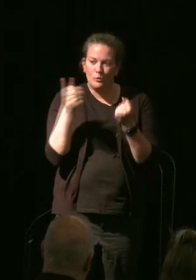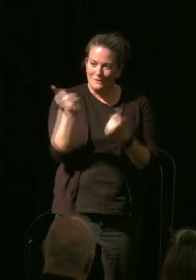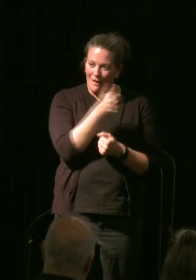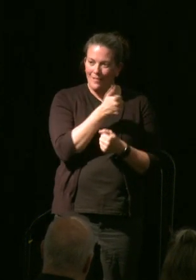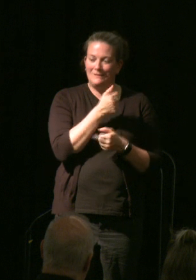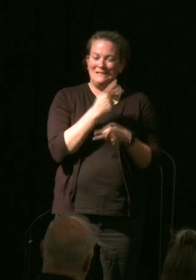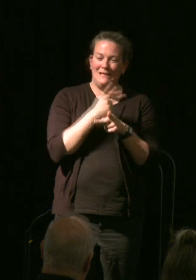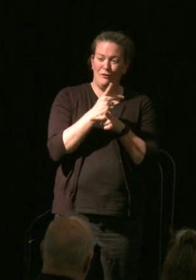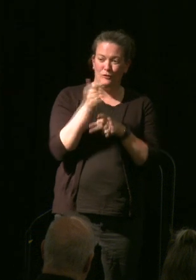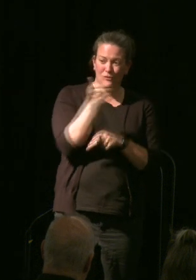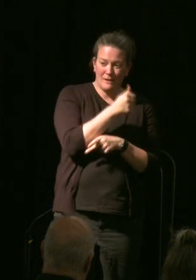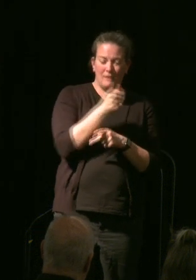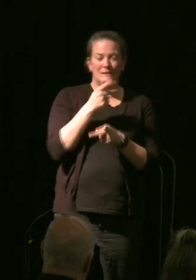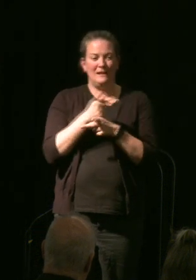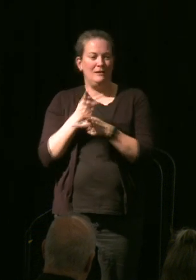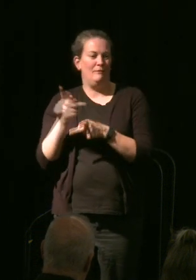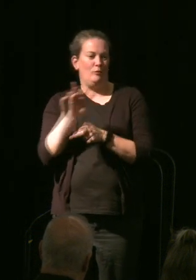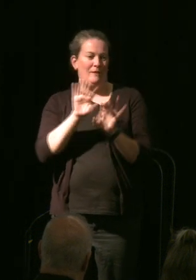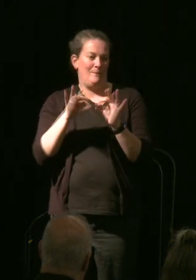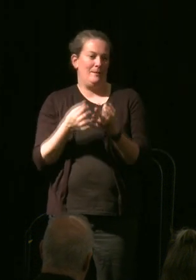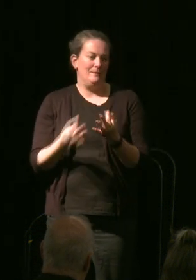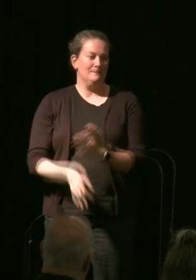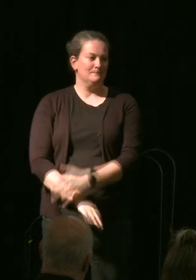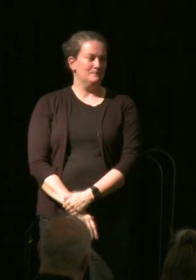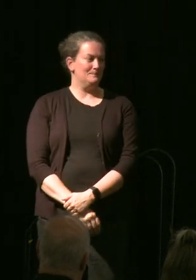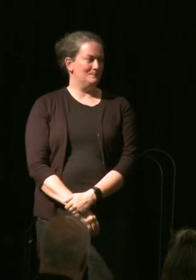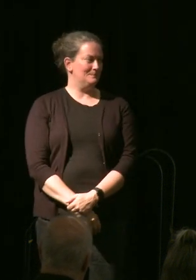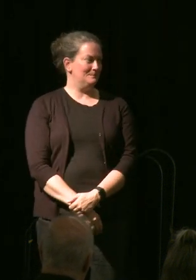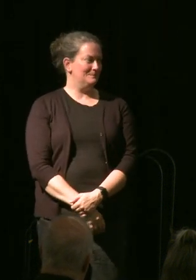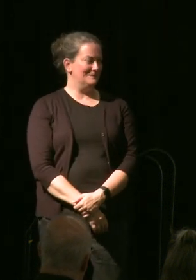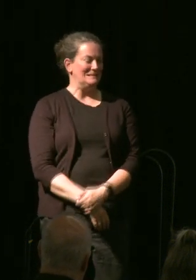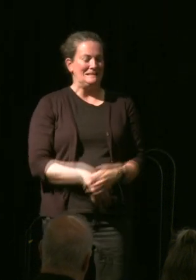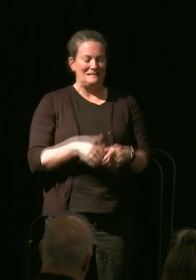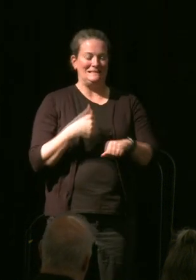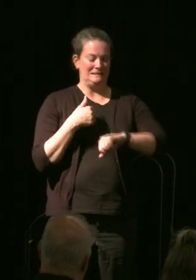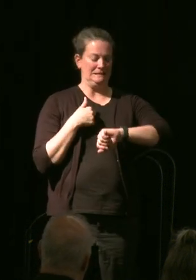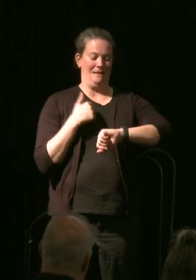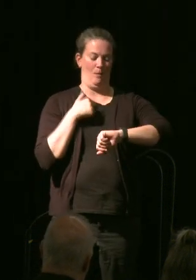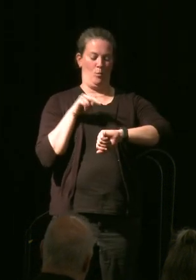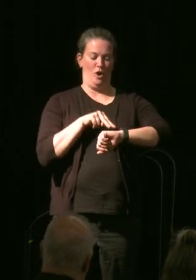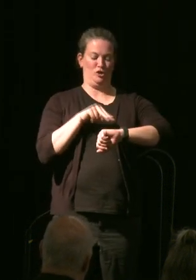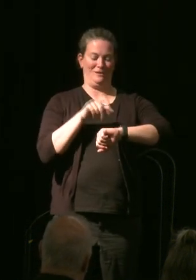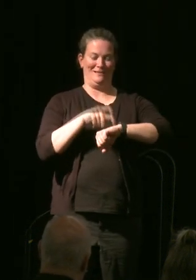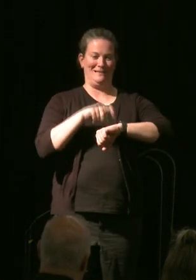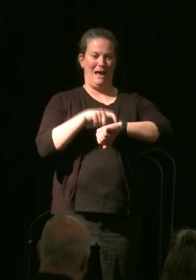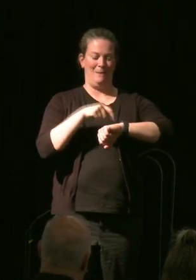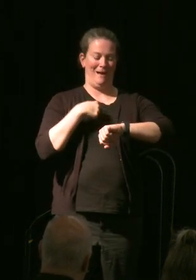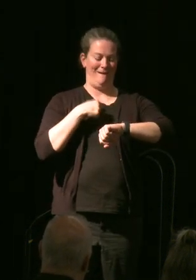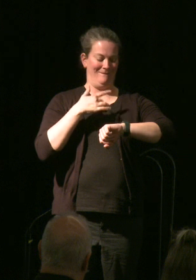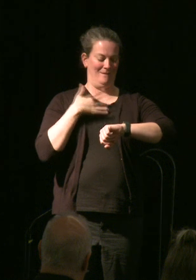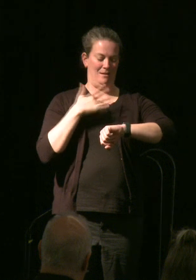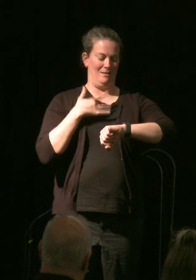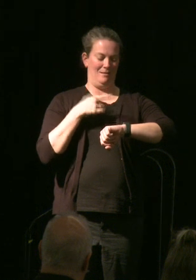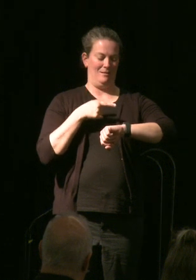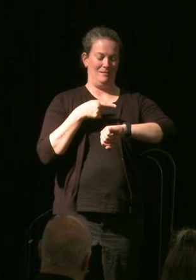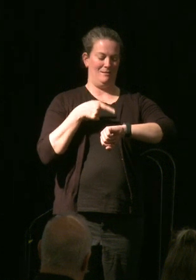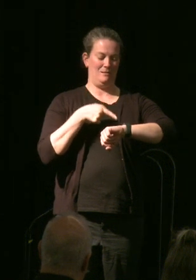your family members. Yeah. I'm trying to be mindful of time. I don't think we're opening this up for